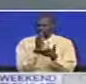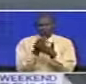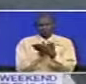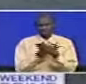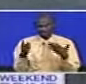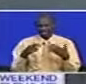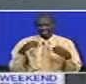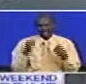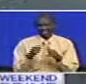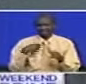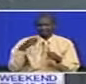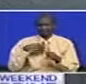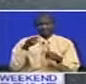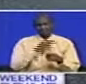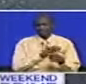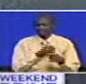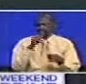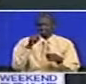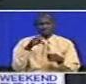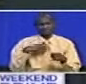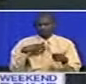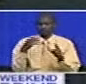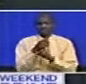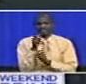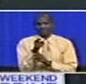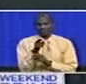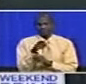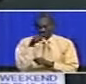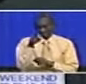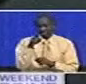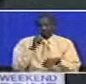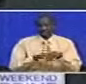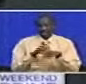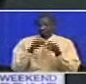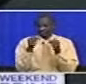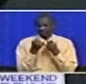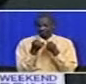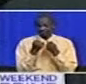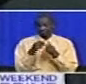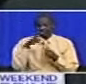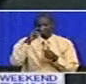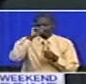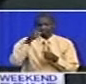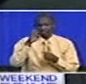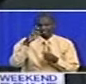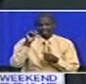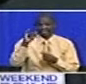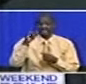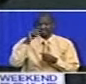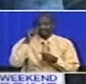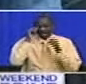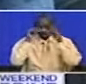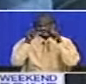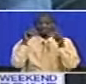during which she was at the mercy of her captors. And a day after her rescue, Njeri still could not open her